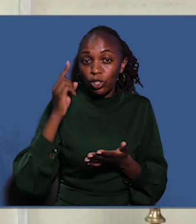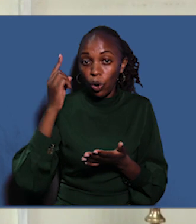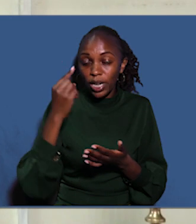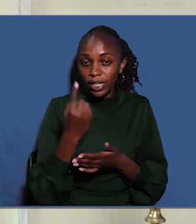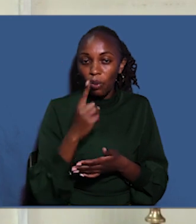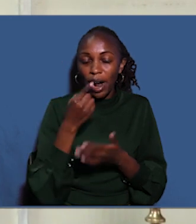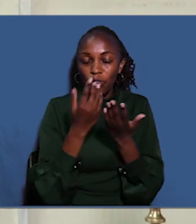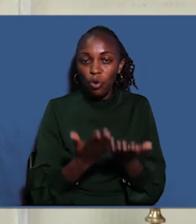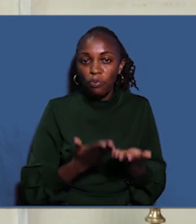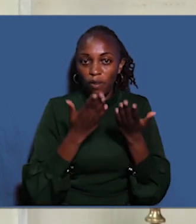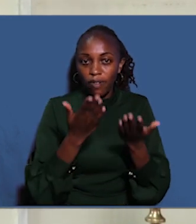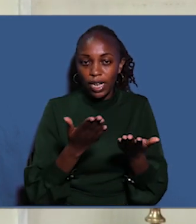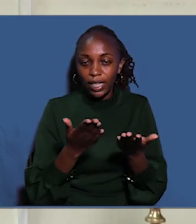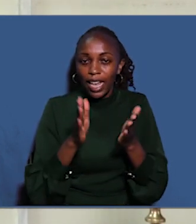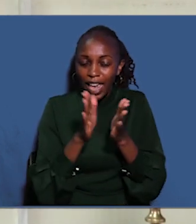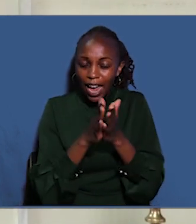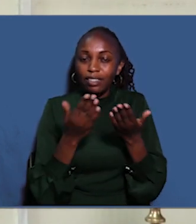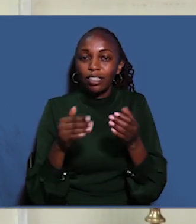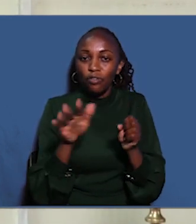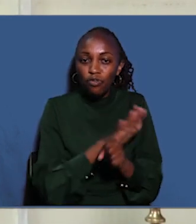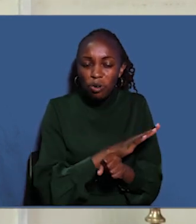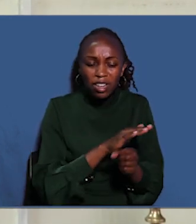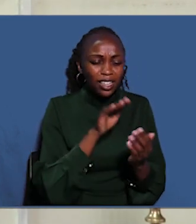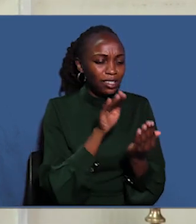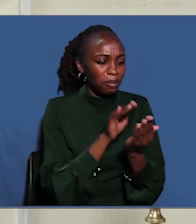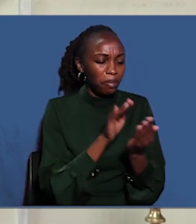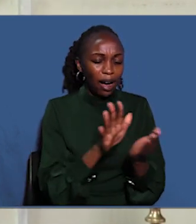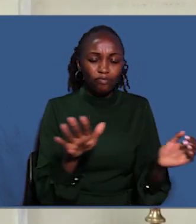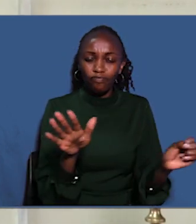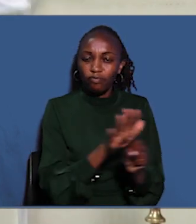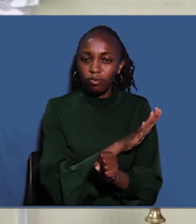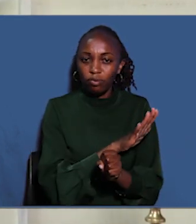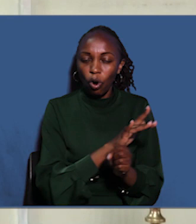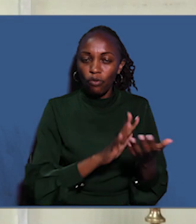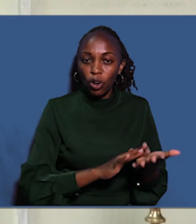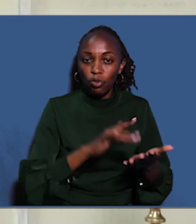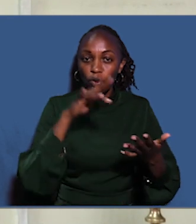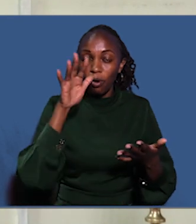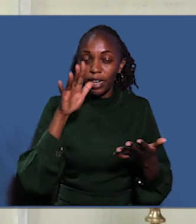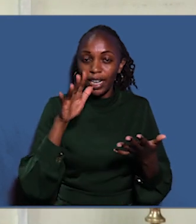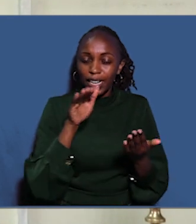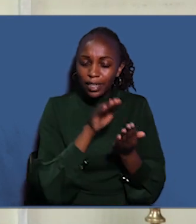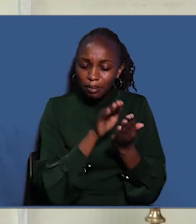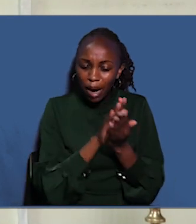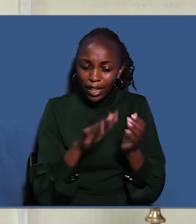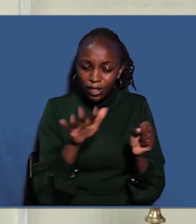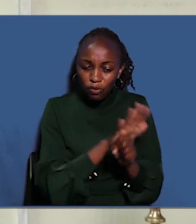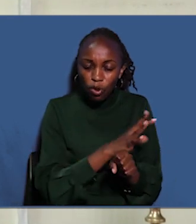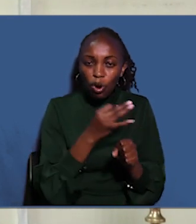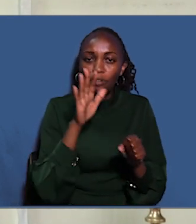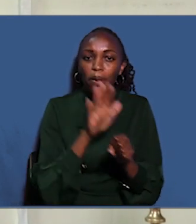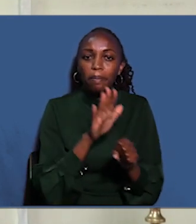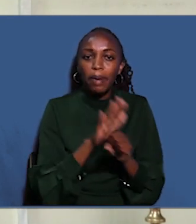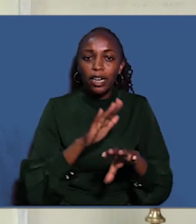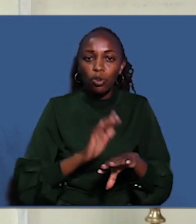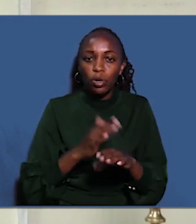who provides. He's the one who is full. His bank is so full of glory. His bank is so full of many good